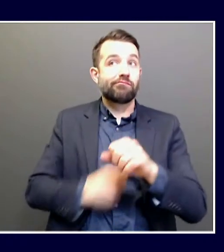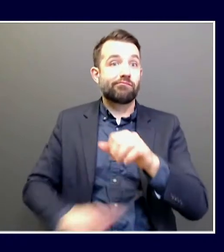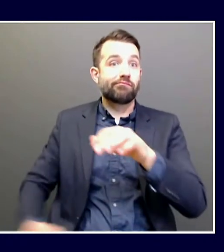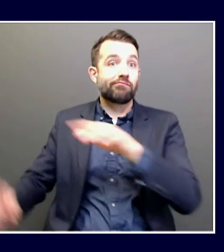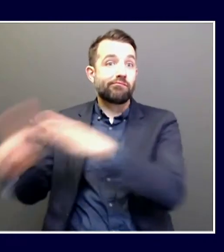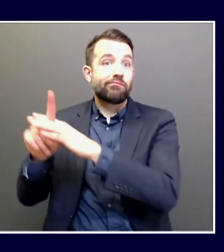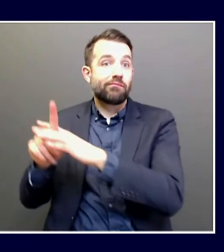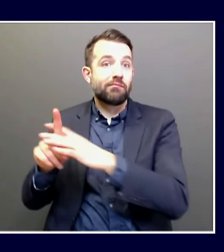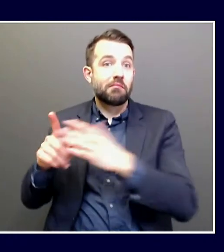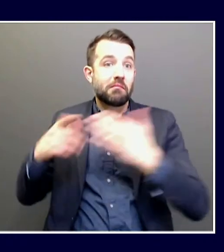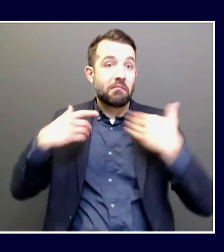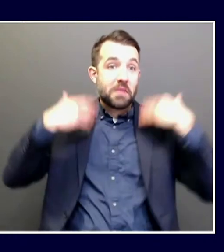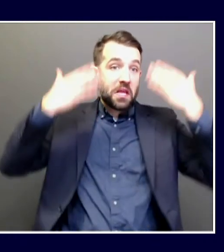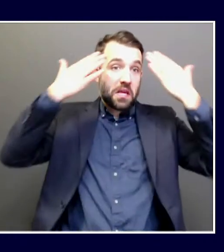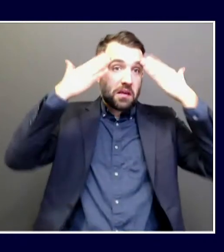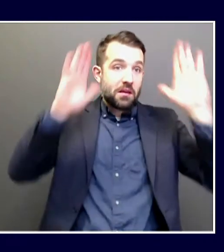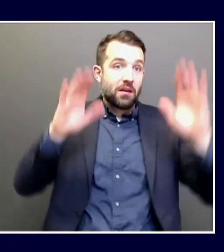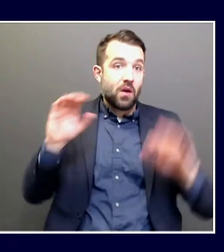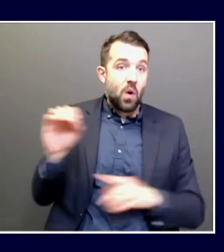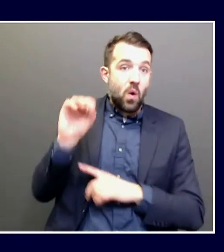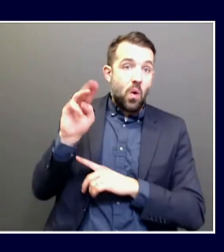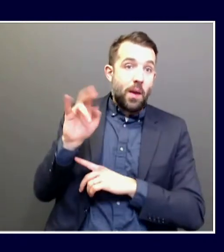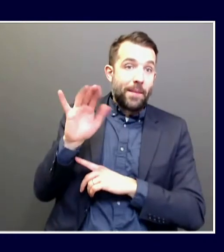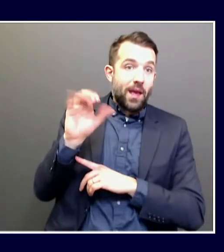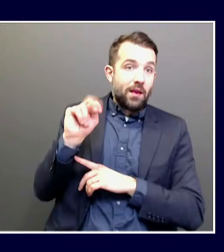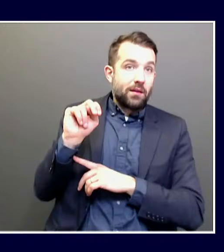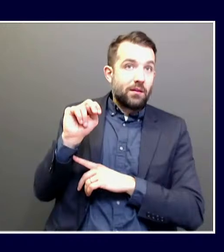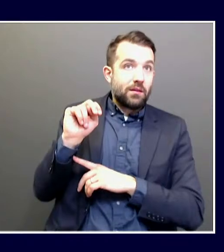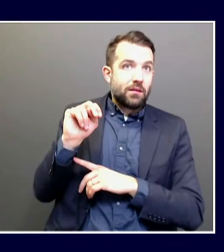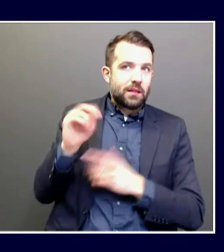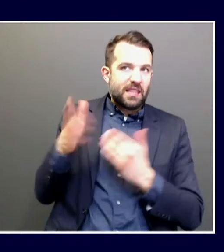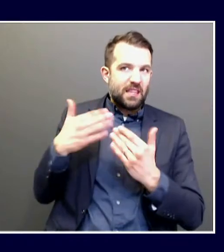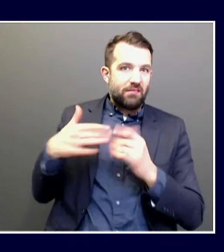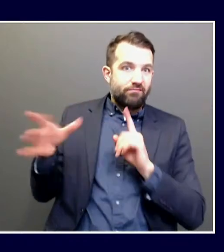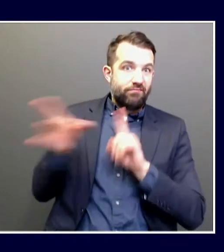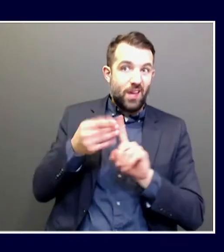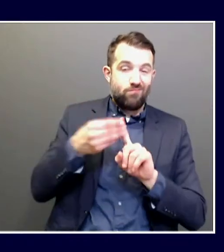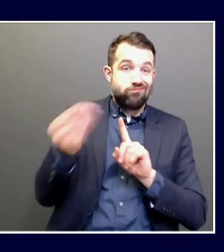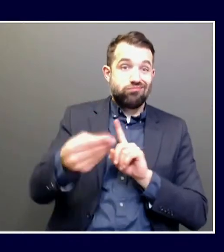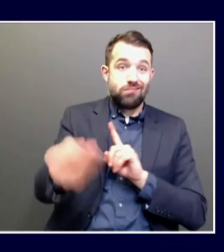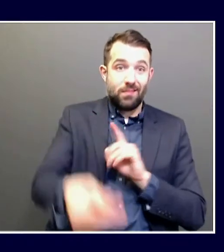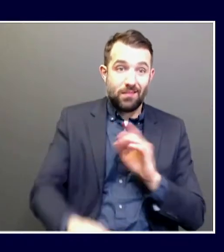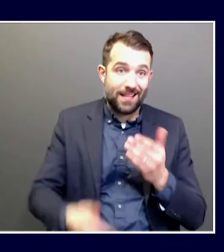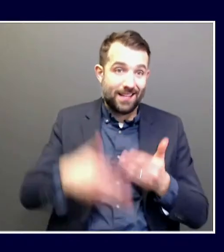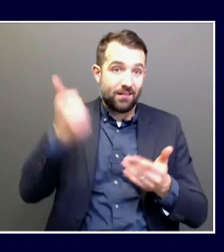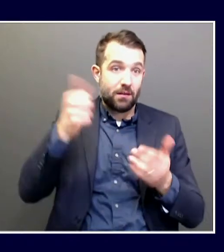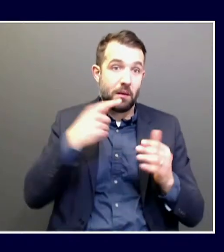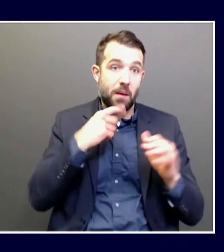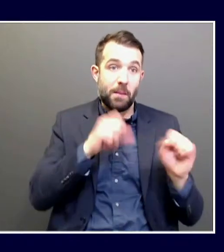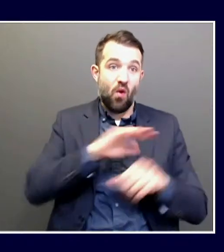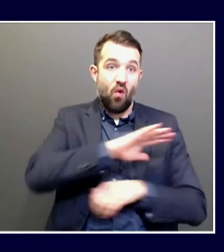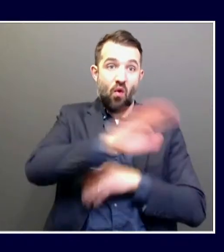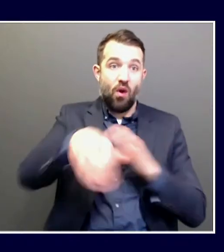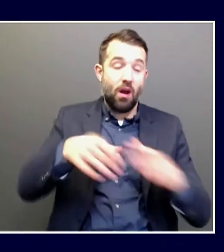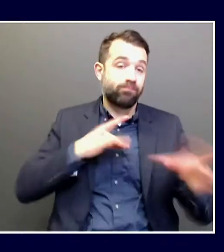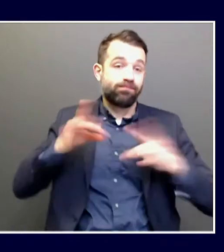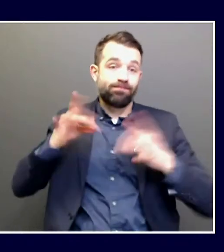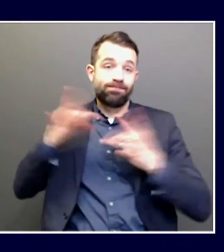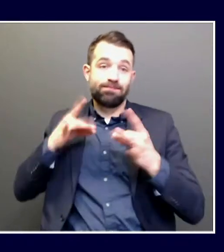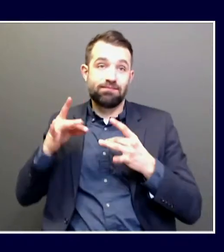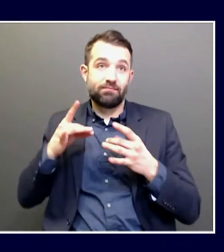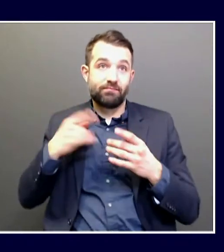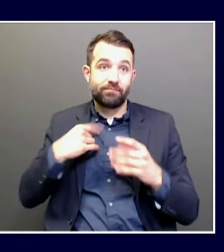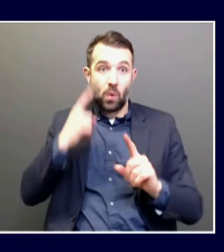so contagious, that we all have a date with it. I'm hoping, and our goal right now is to make sure that not everyone's date with